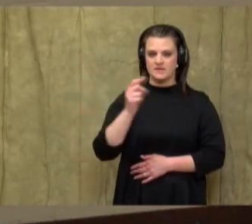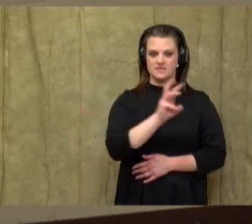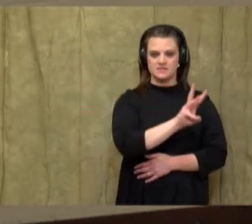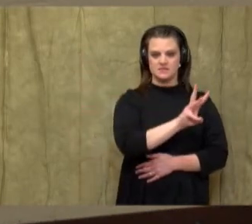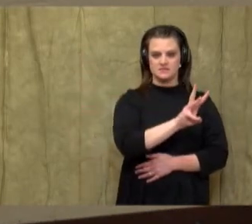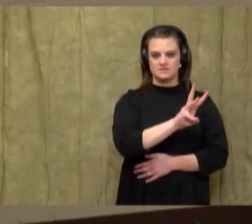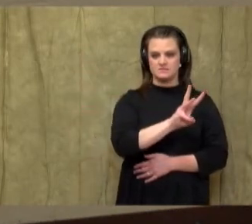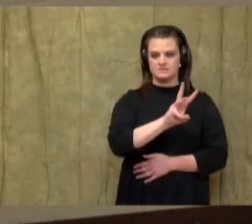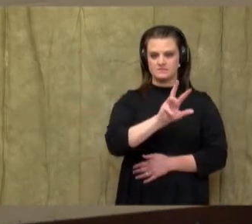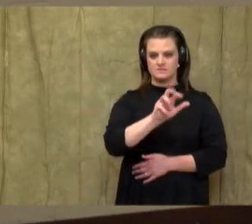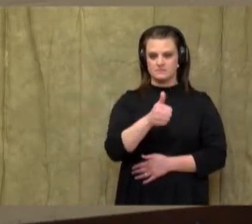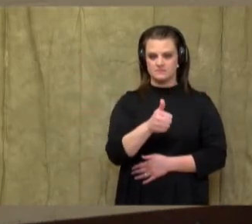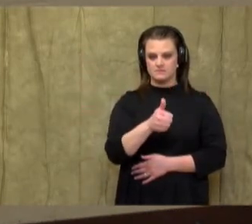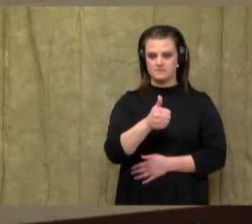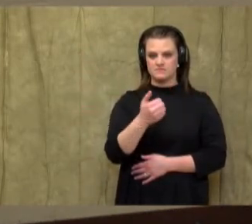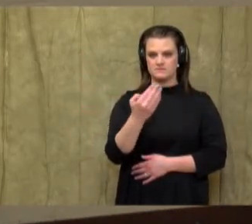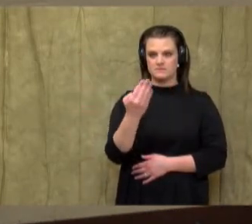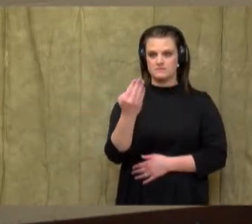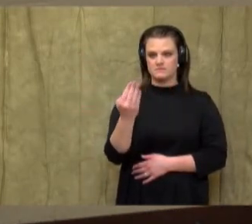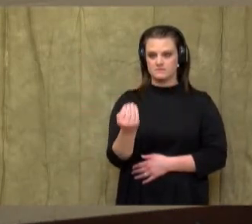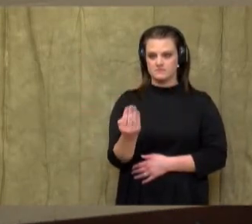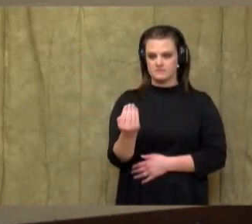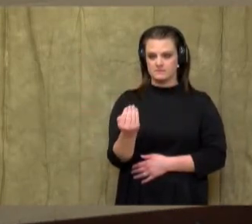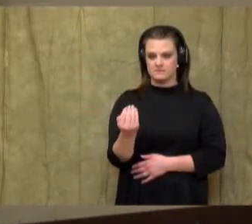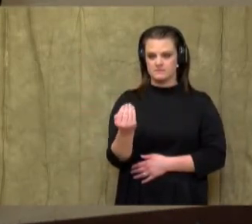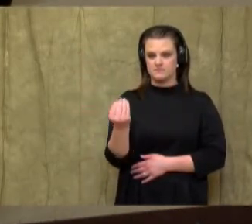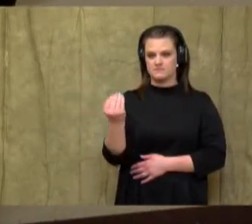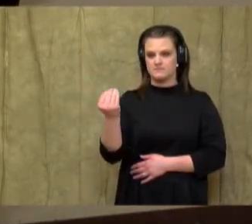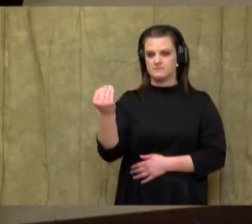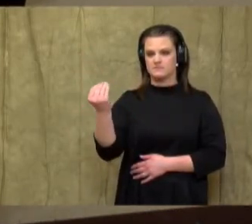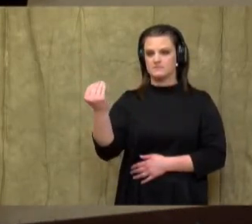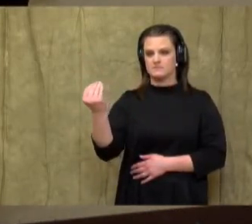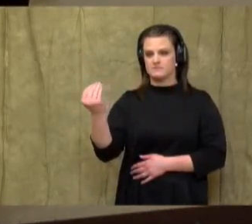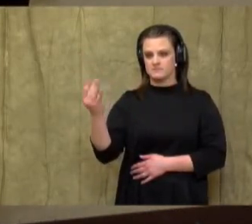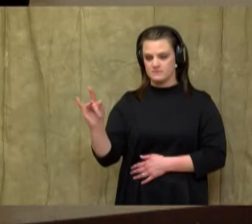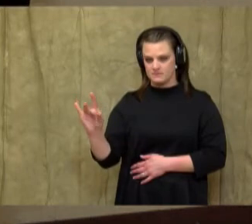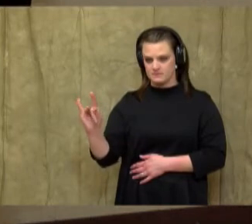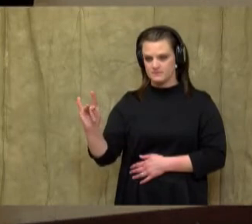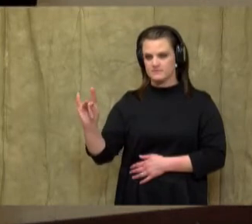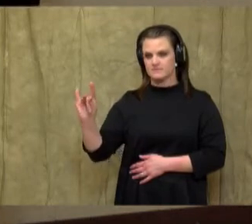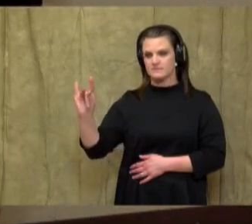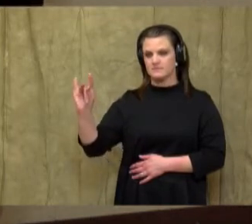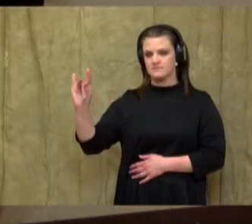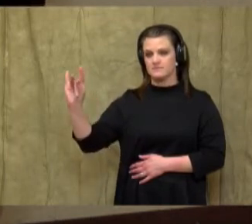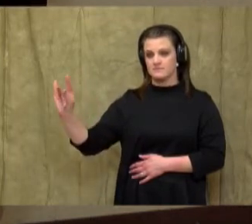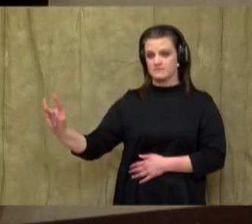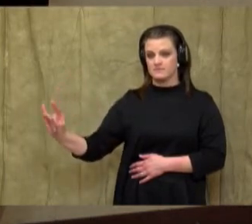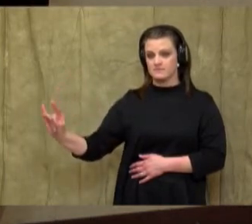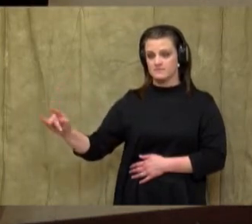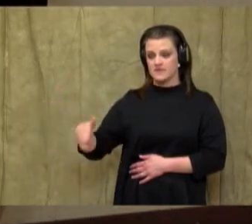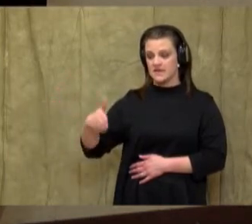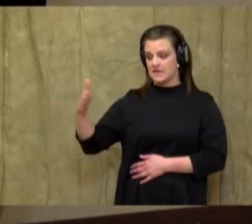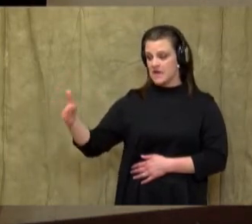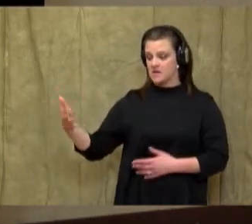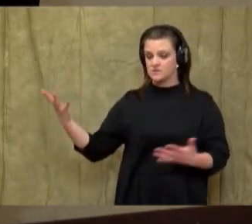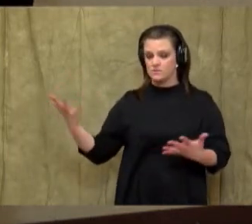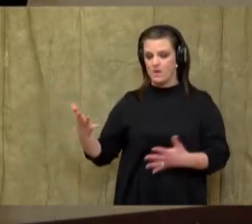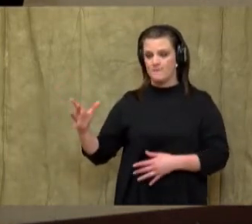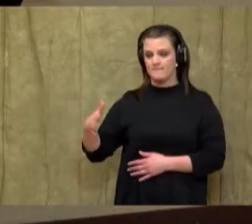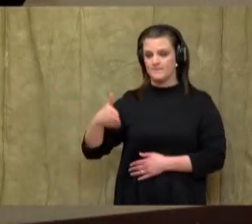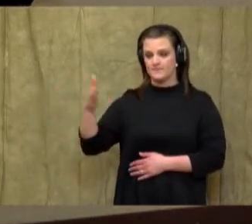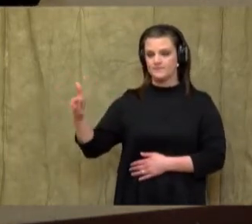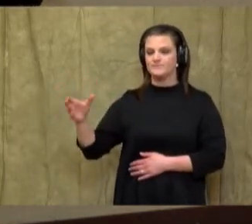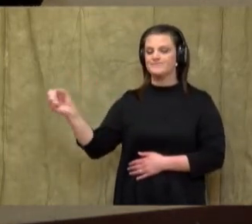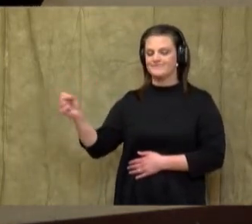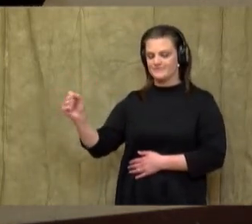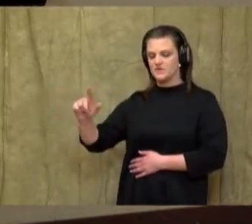6, 10, 14, 18. What would be the next?